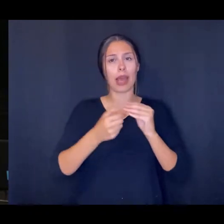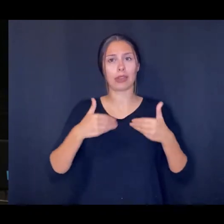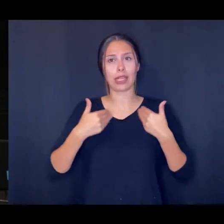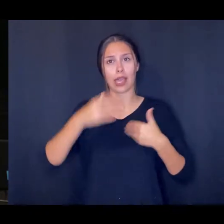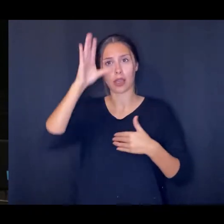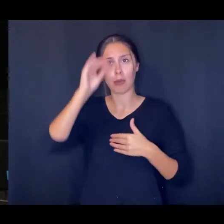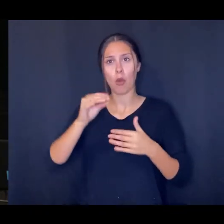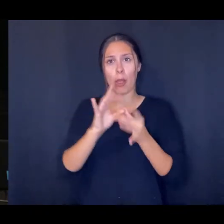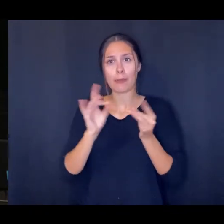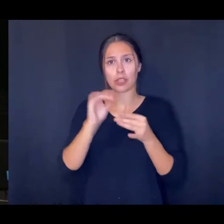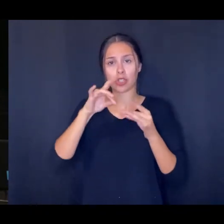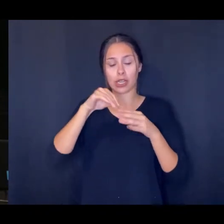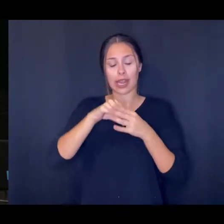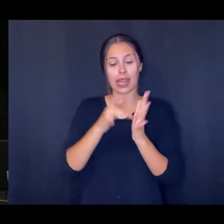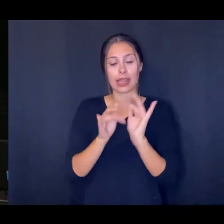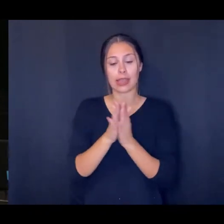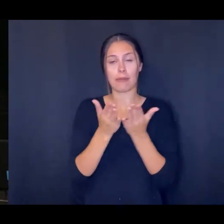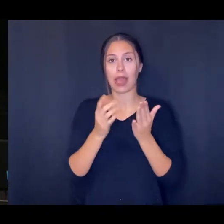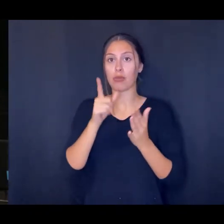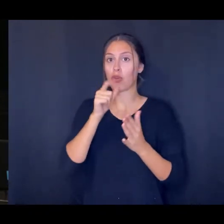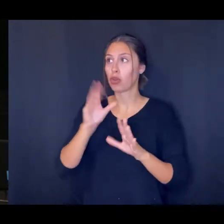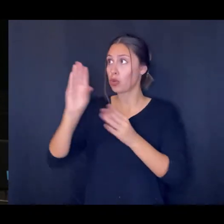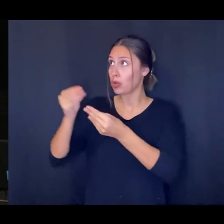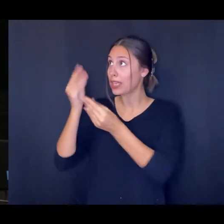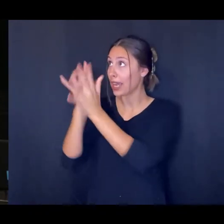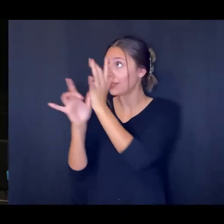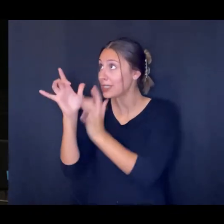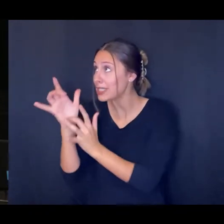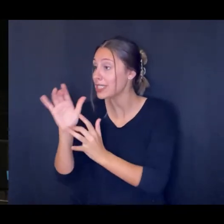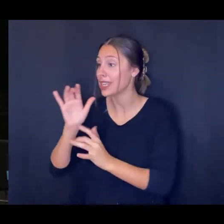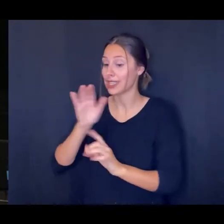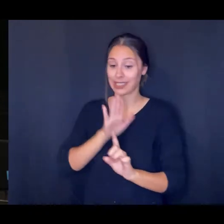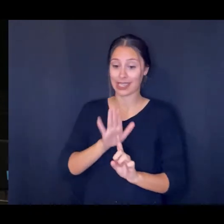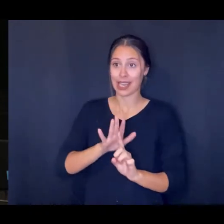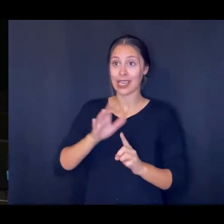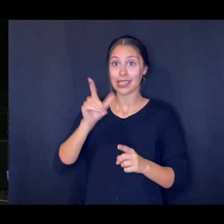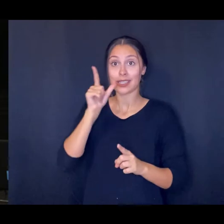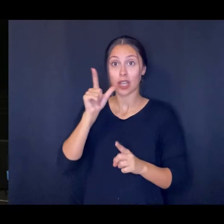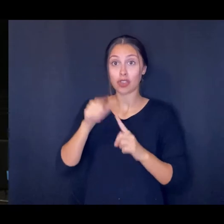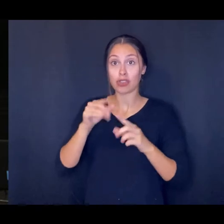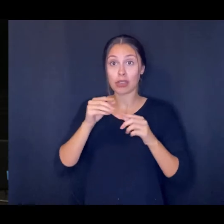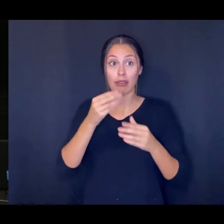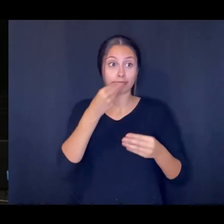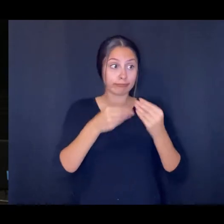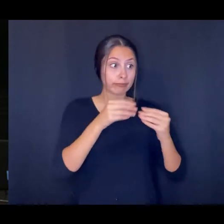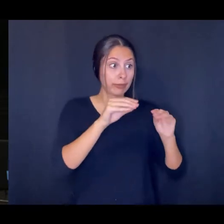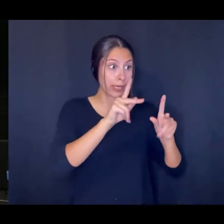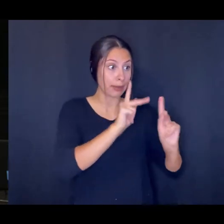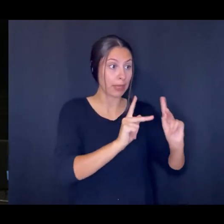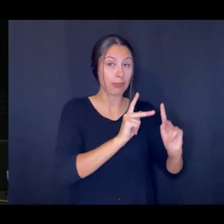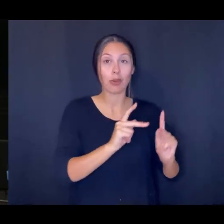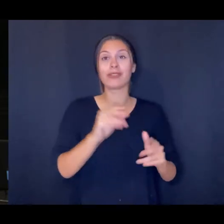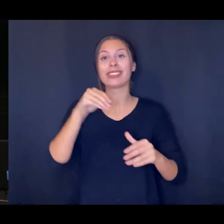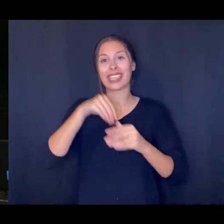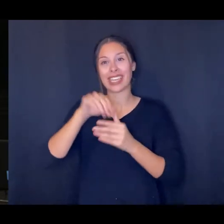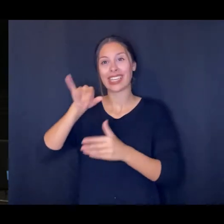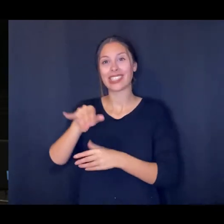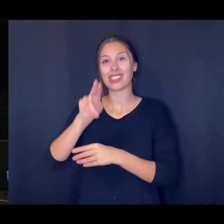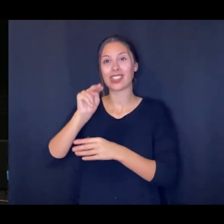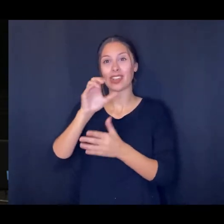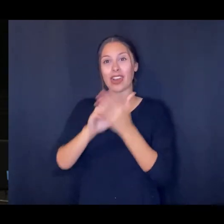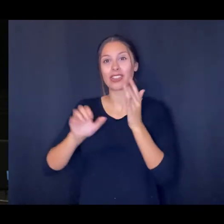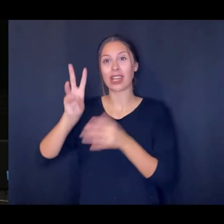little boy mentioned in the Bible who gave Jesus his lunch to feed a multitude of people. If you haven't heard this story, it's in John chapter